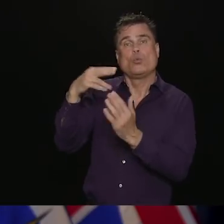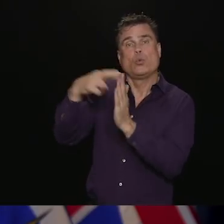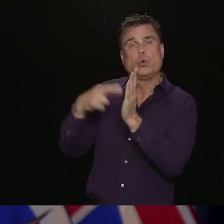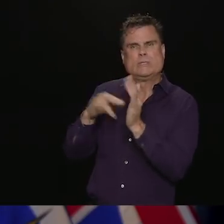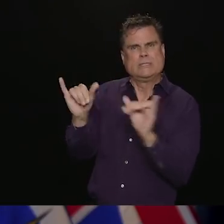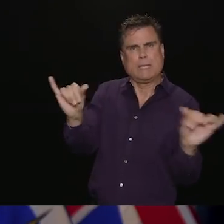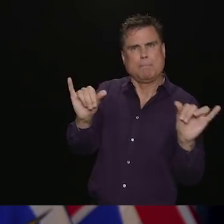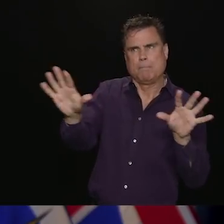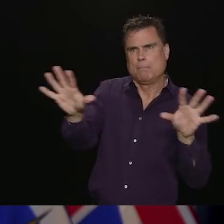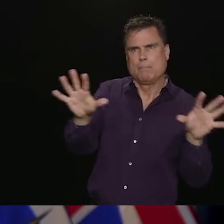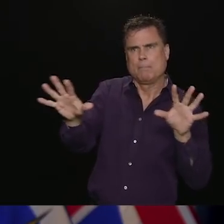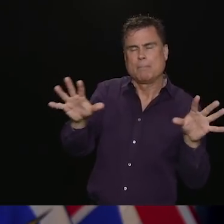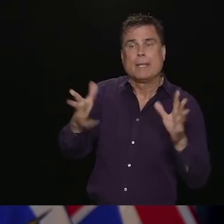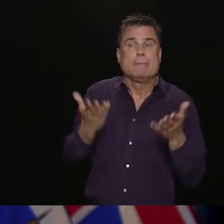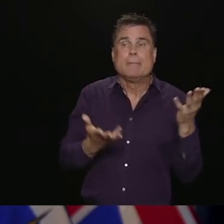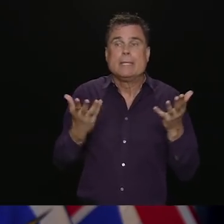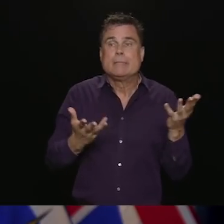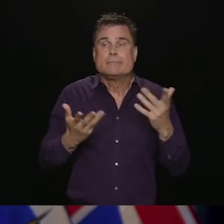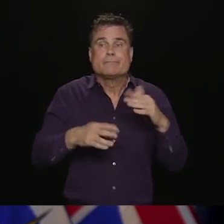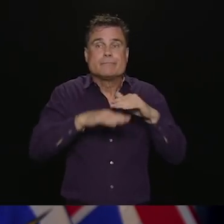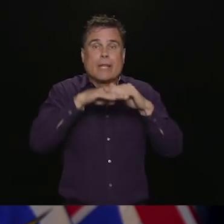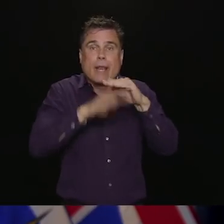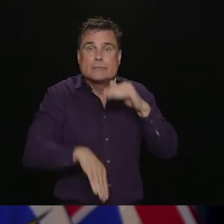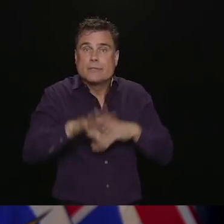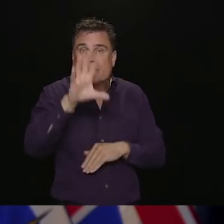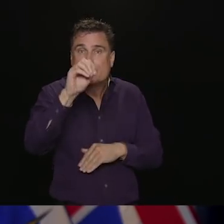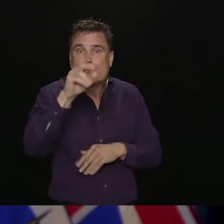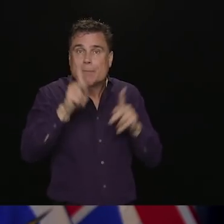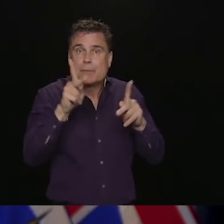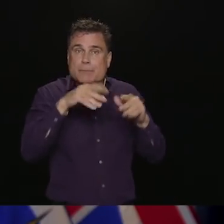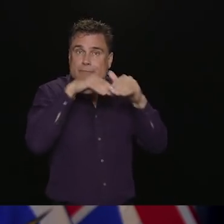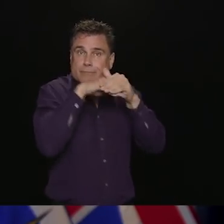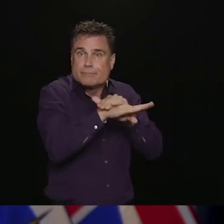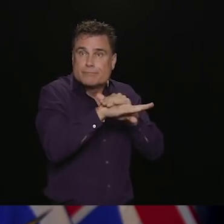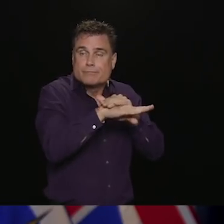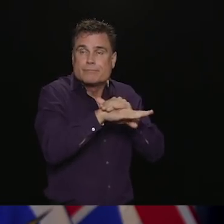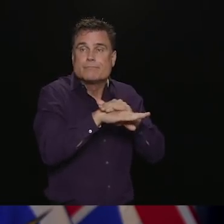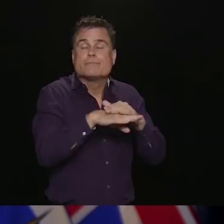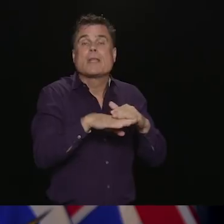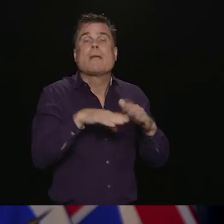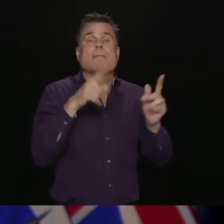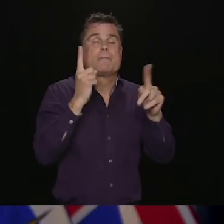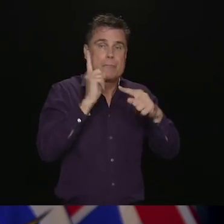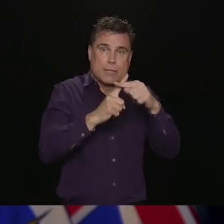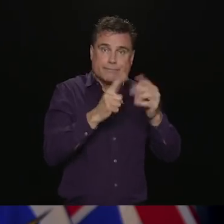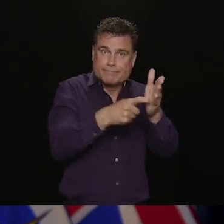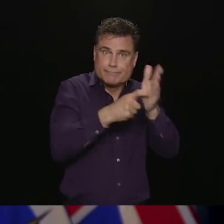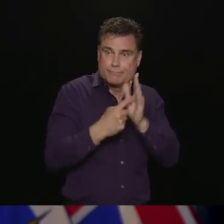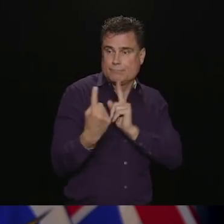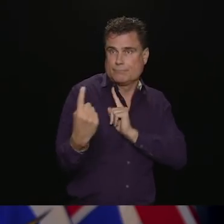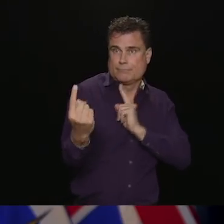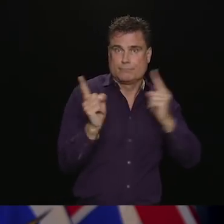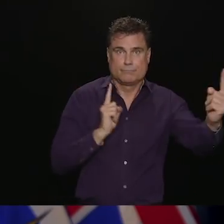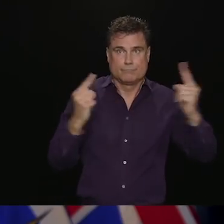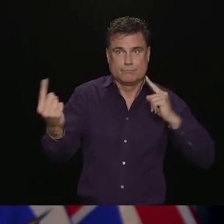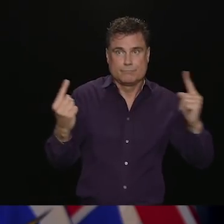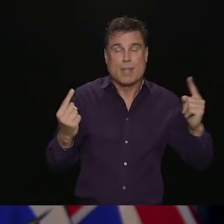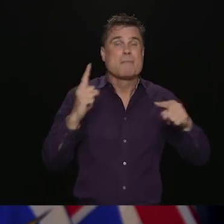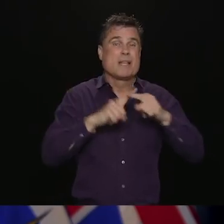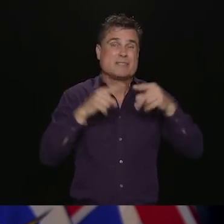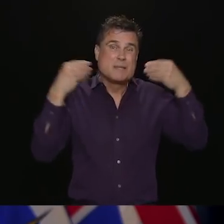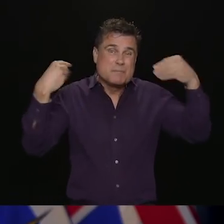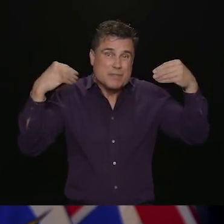on the size of the space, with physical distancing and with all the barriers and important things that need to be in place. And I know